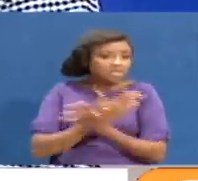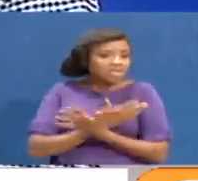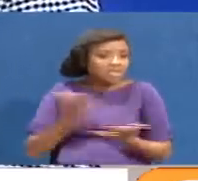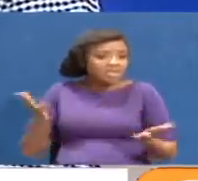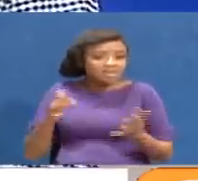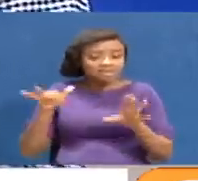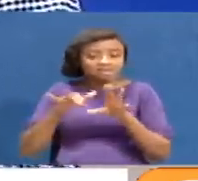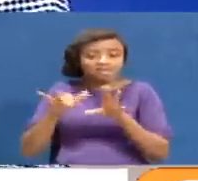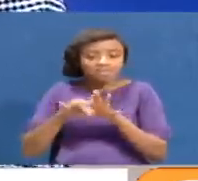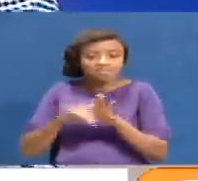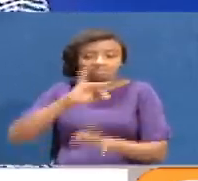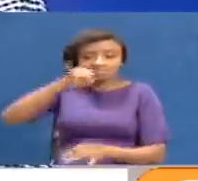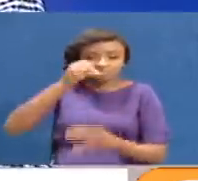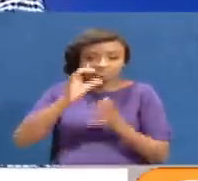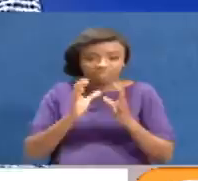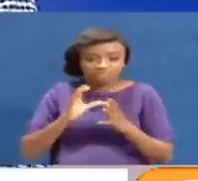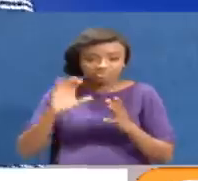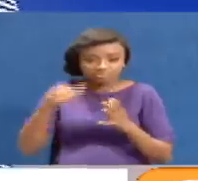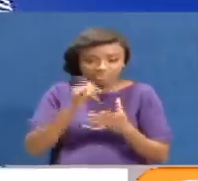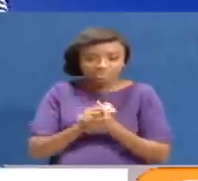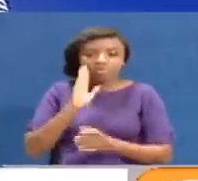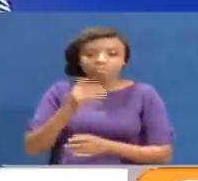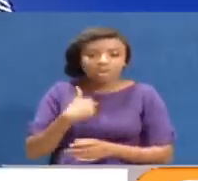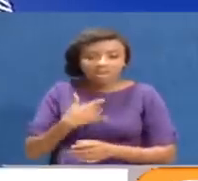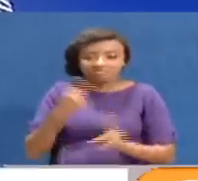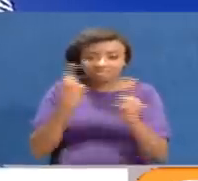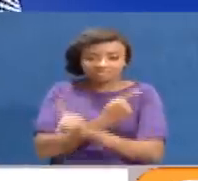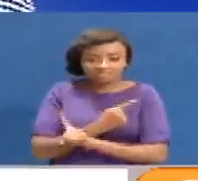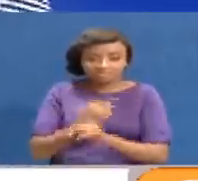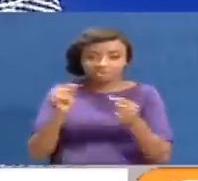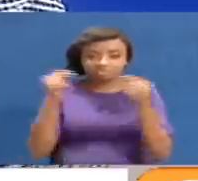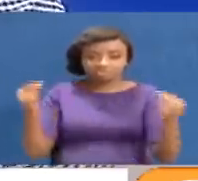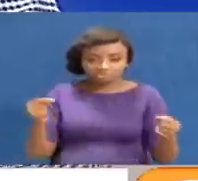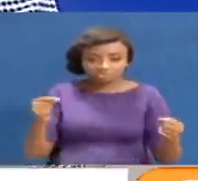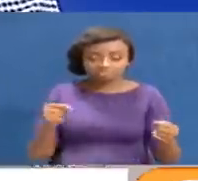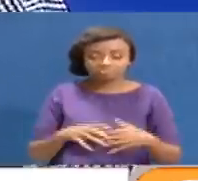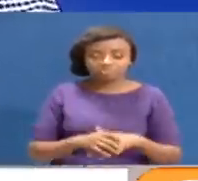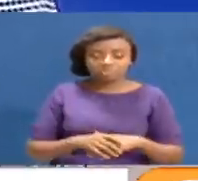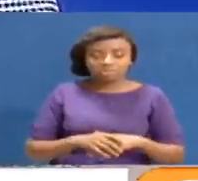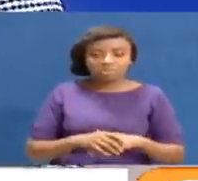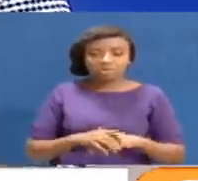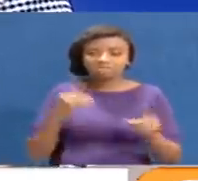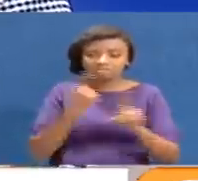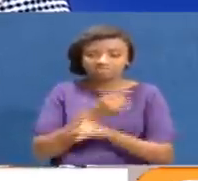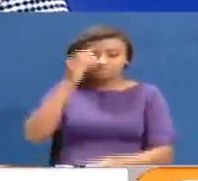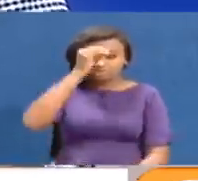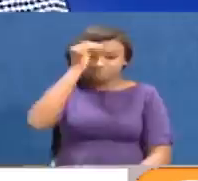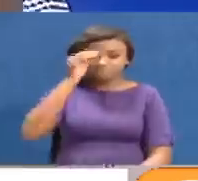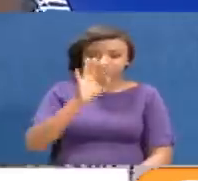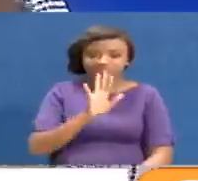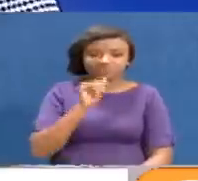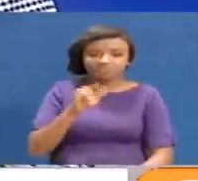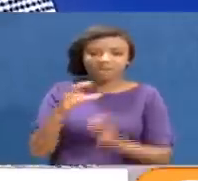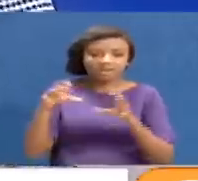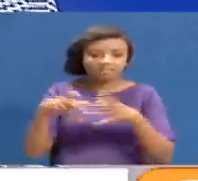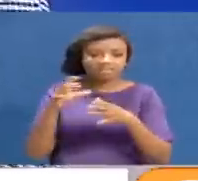of Jubilee who have a different position from the party leader, right, who has, you saw the emotion he had yesterday